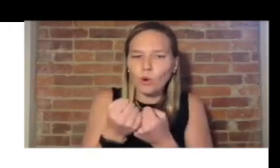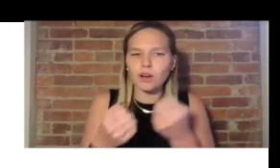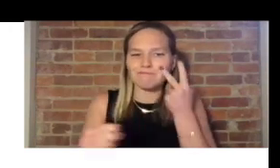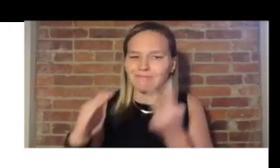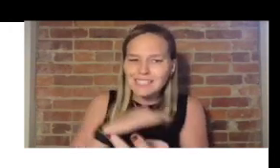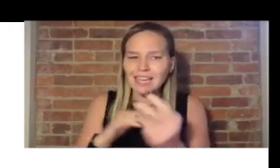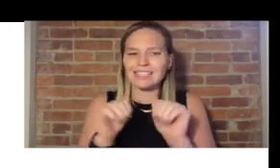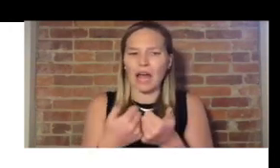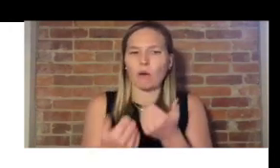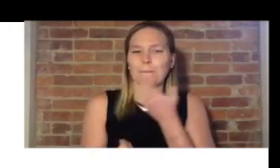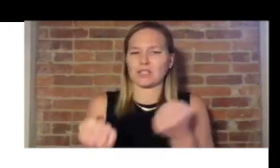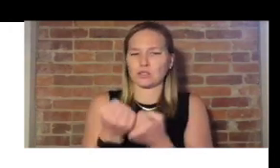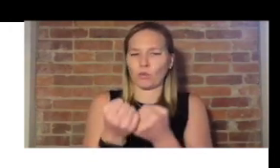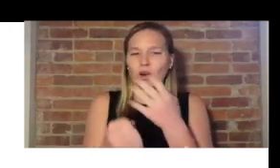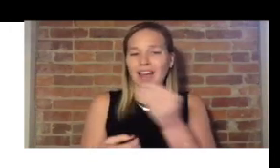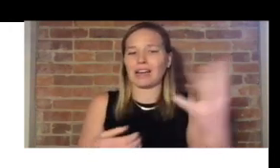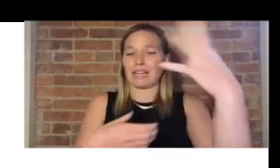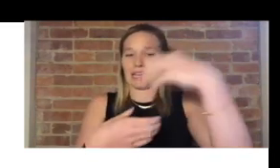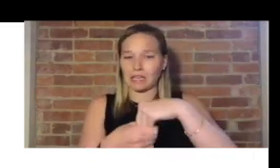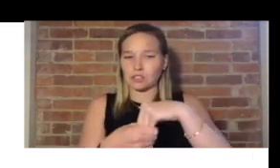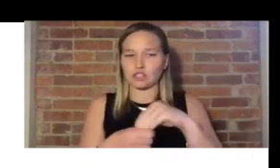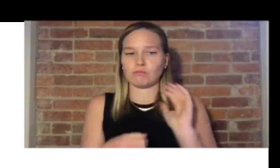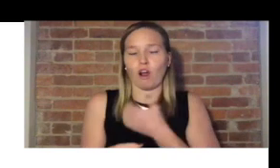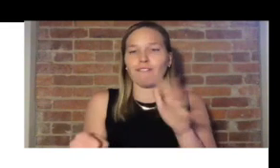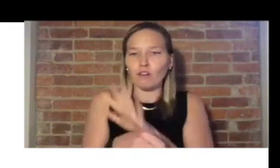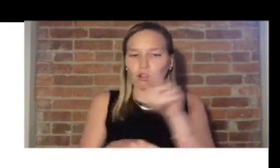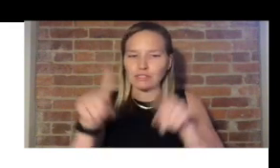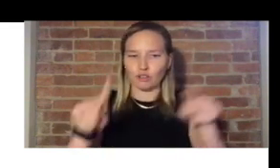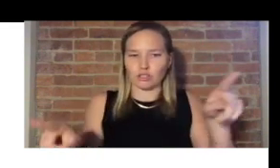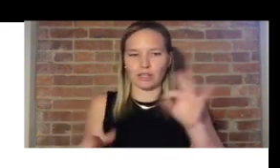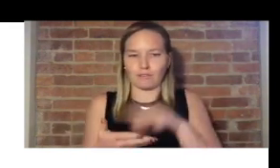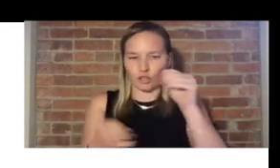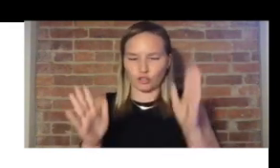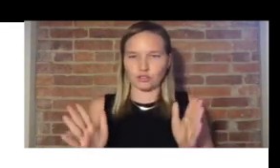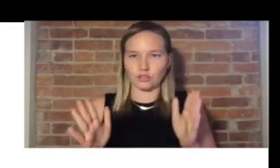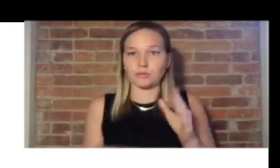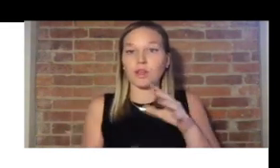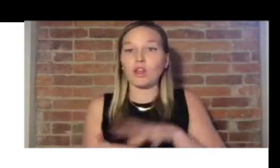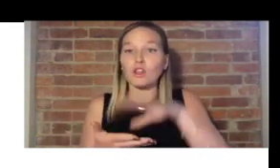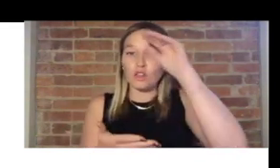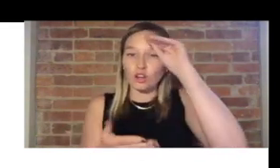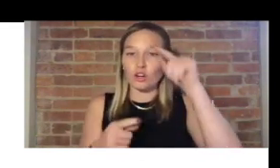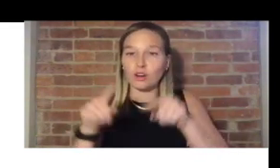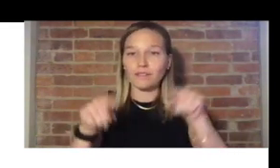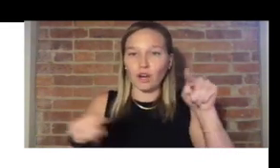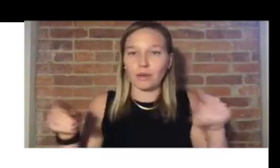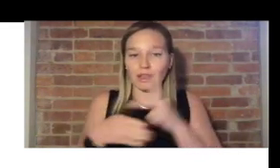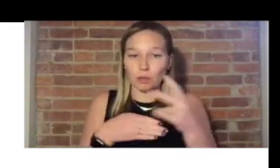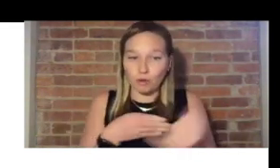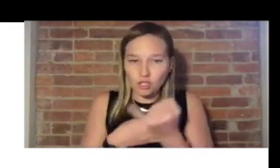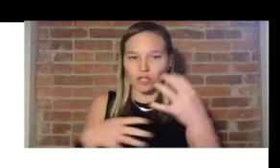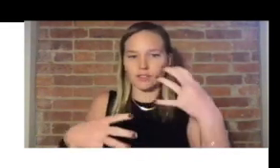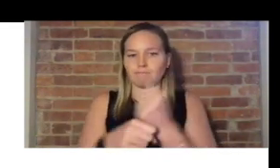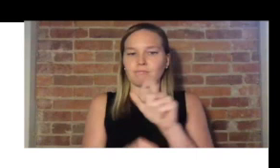Learning science research provides support and how to best support and engage the diversity of learners that we have in the